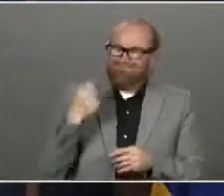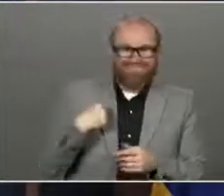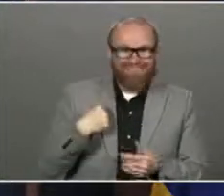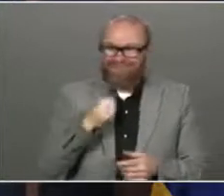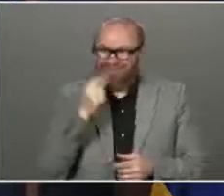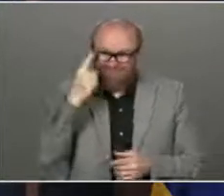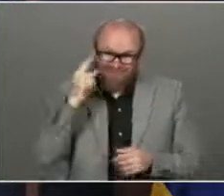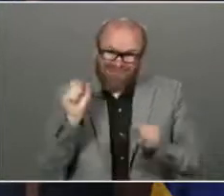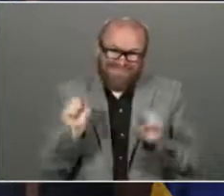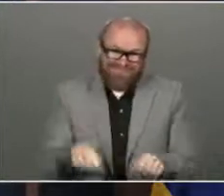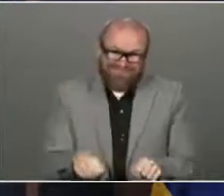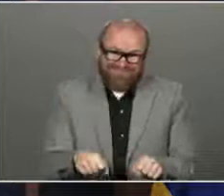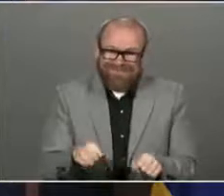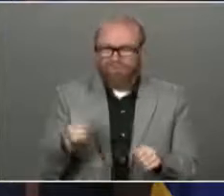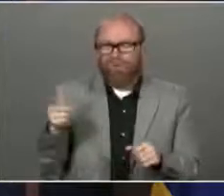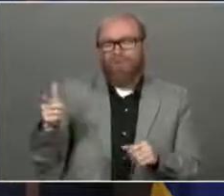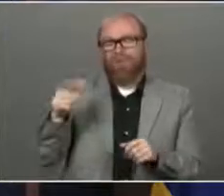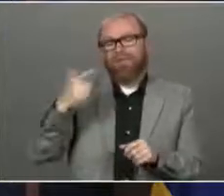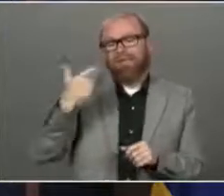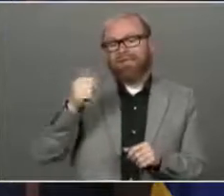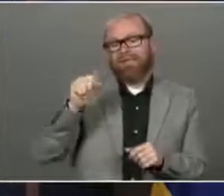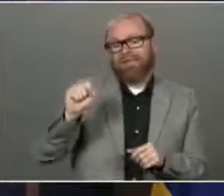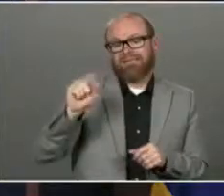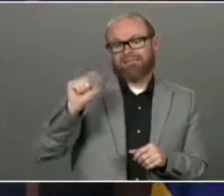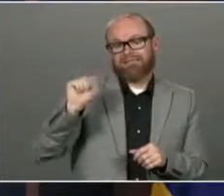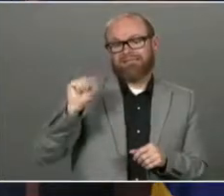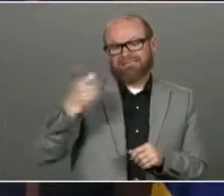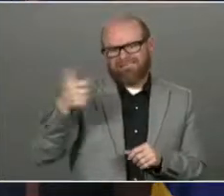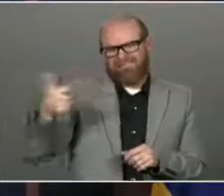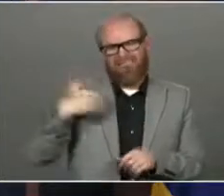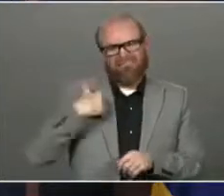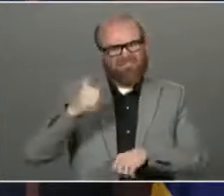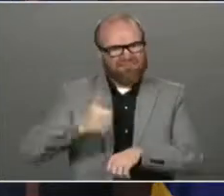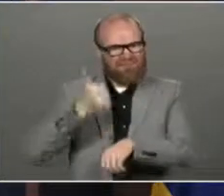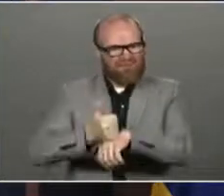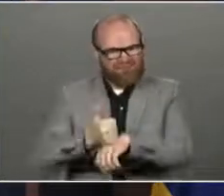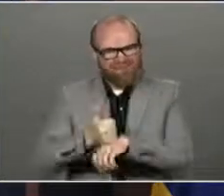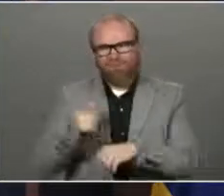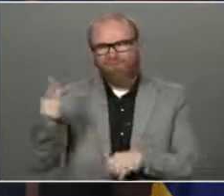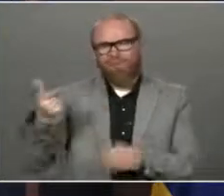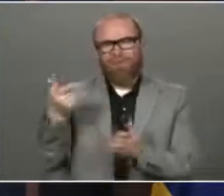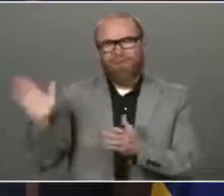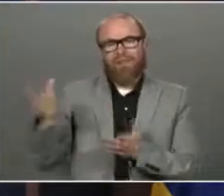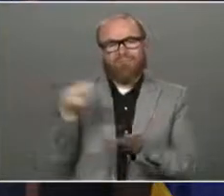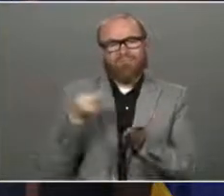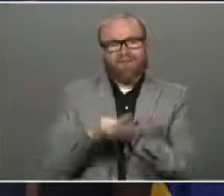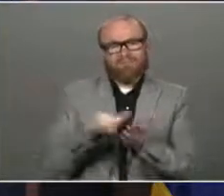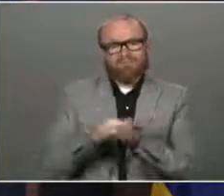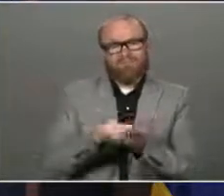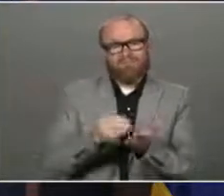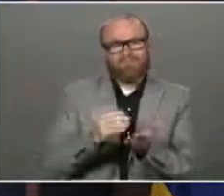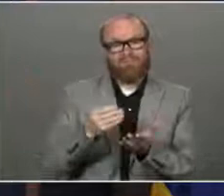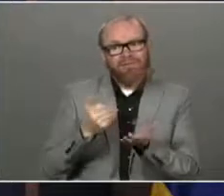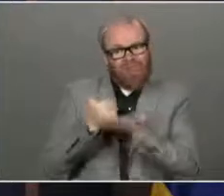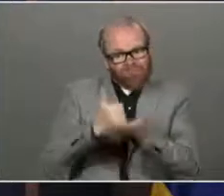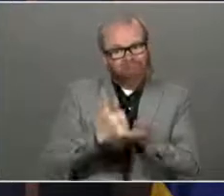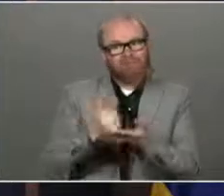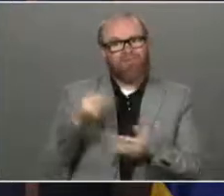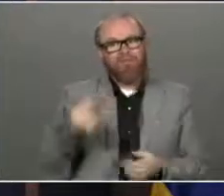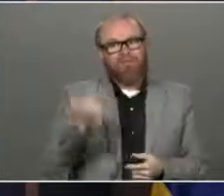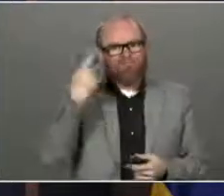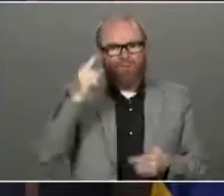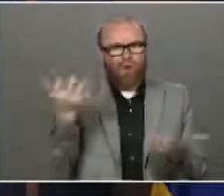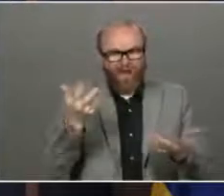up. So there are a couple things that are problematic. One is the way the gas tax funds state government. It goes